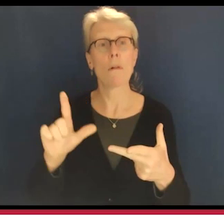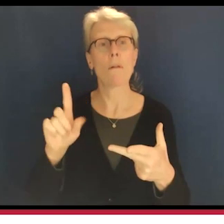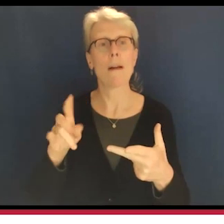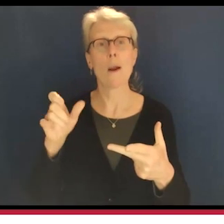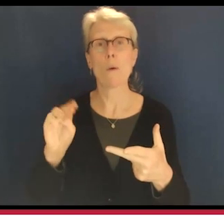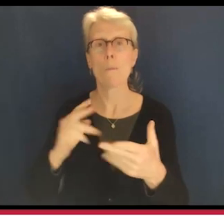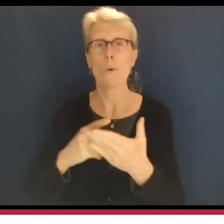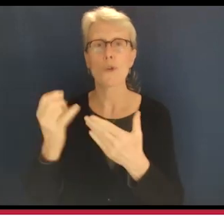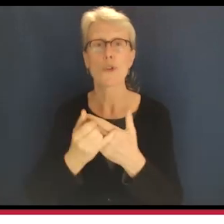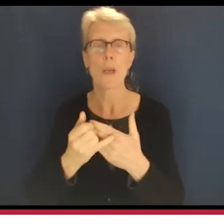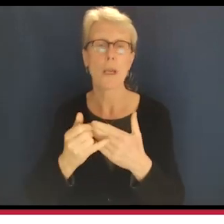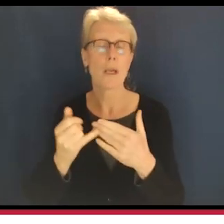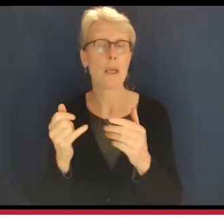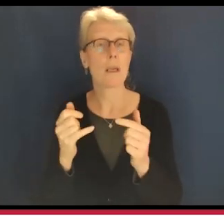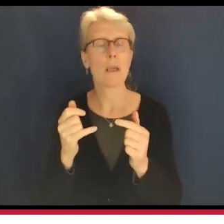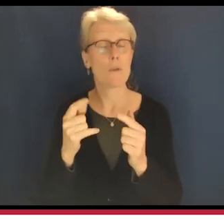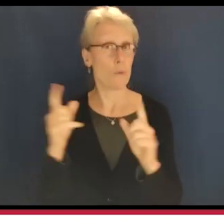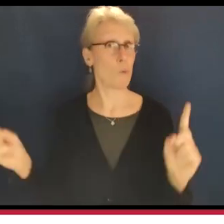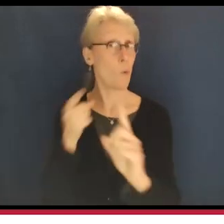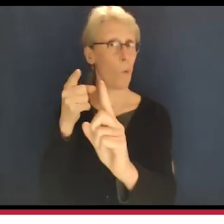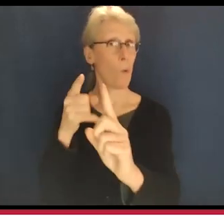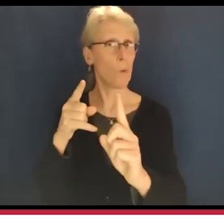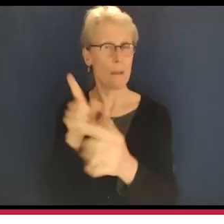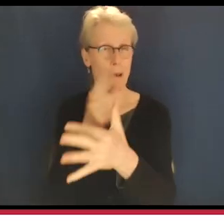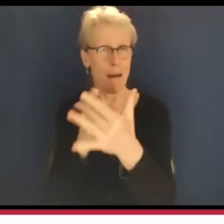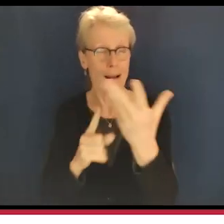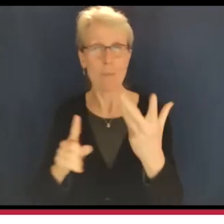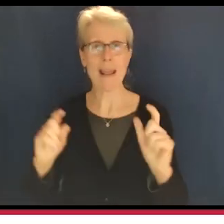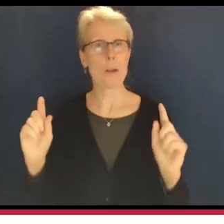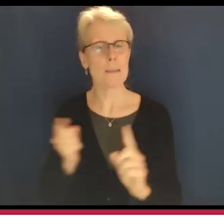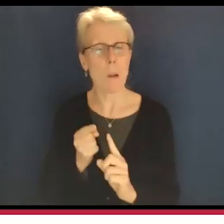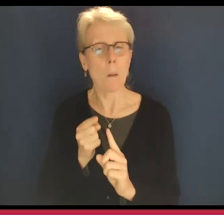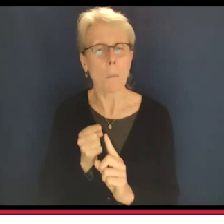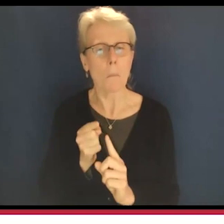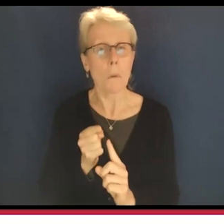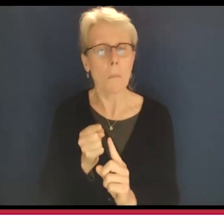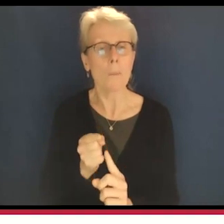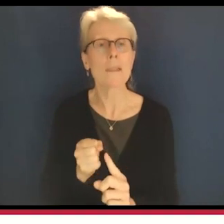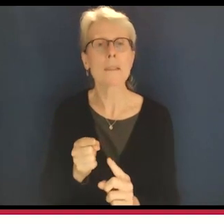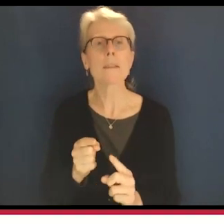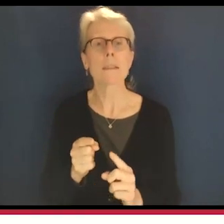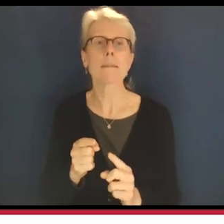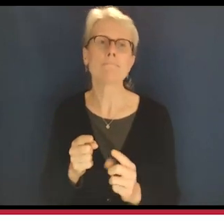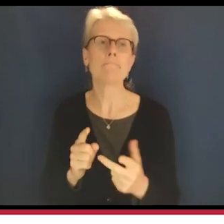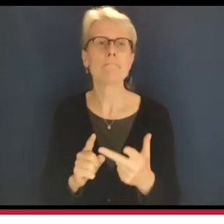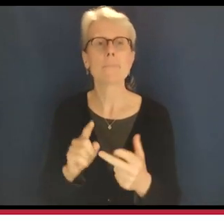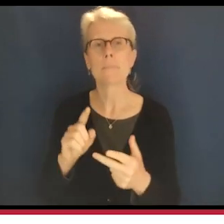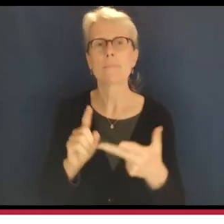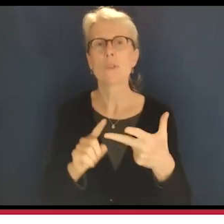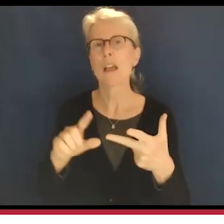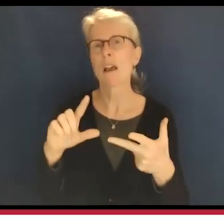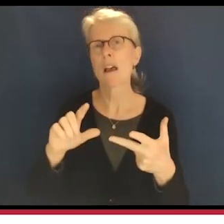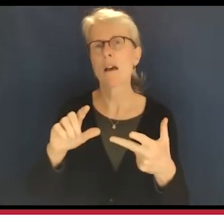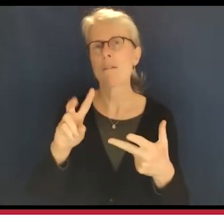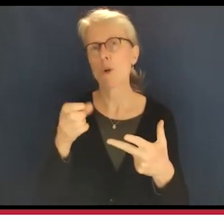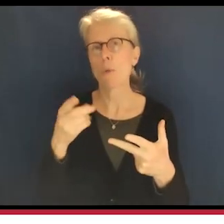ambitions, has so far been fairly small and is still very much being